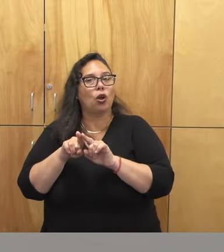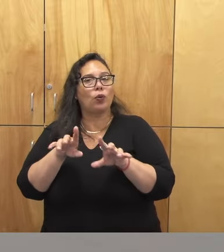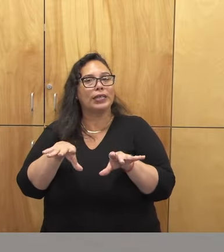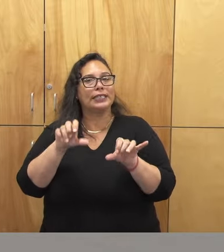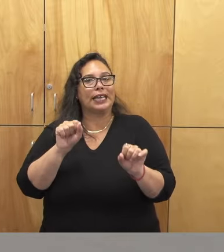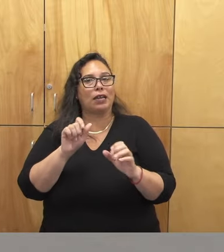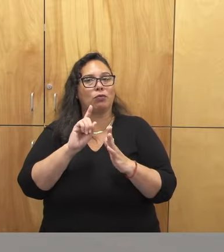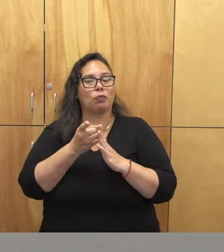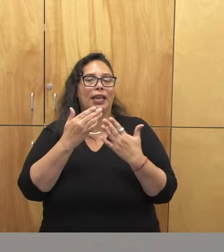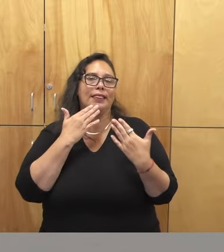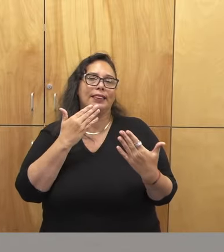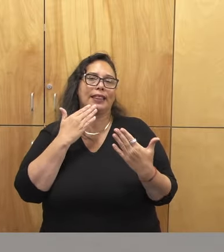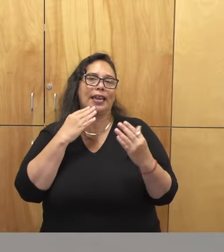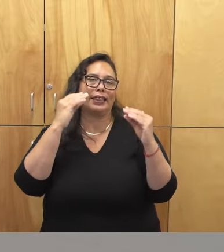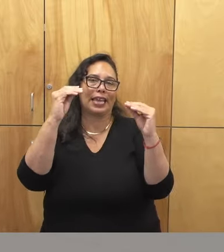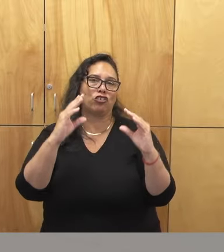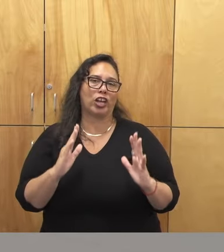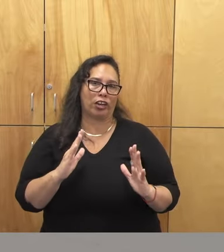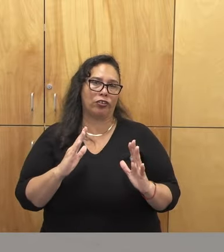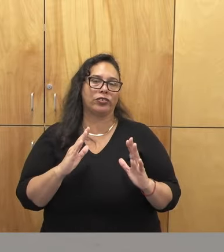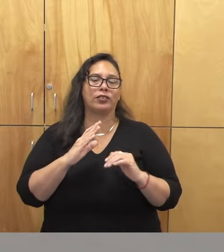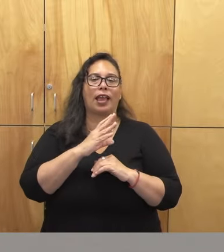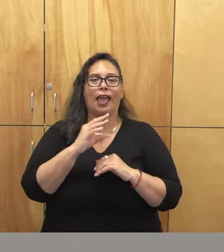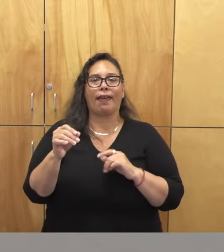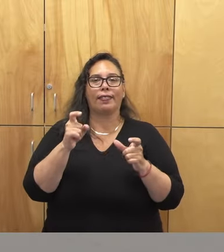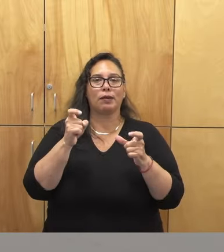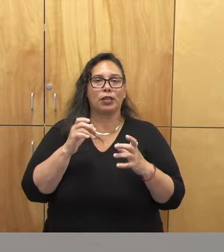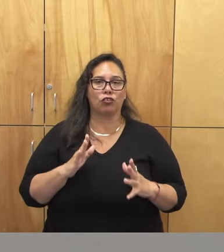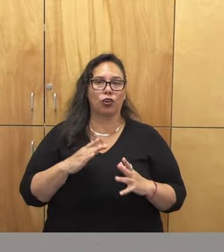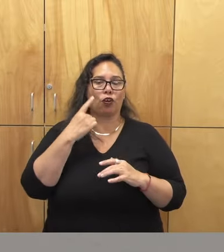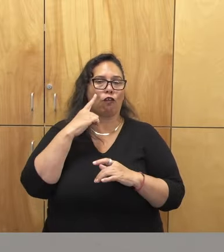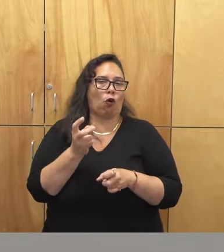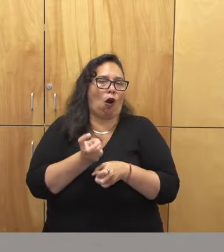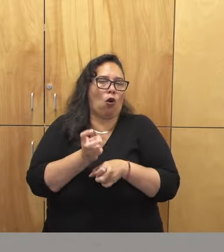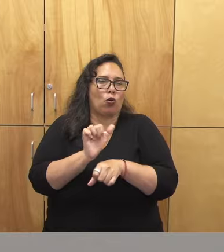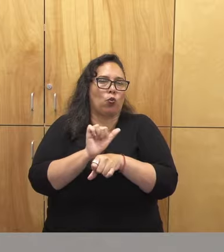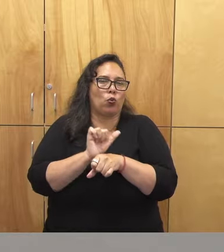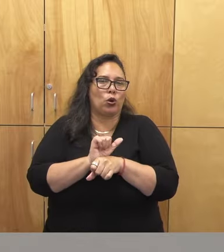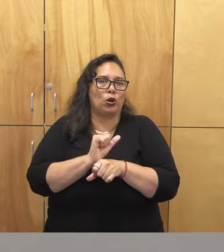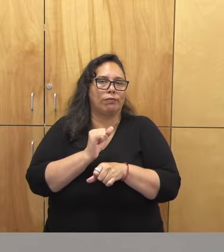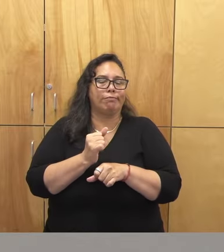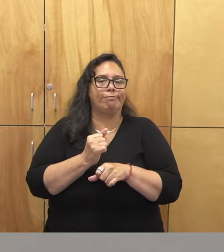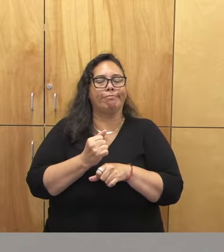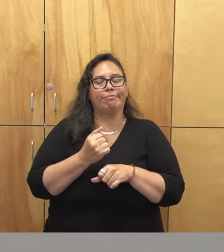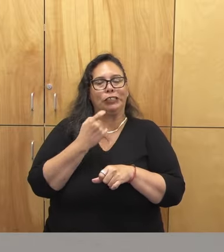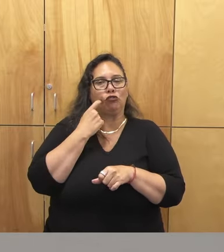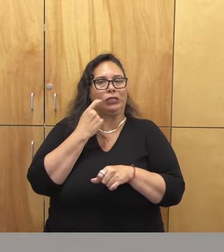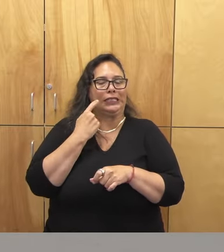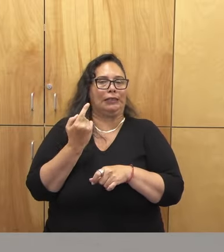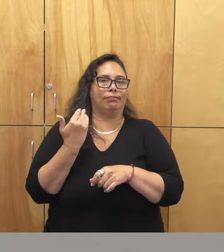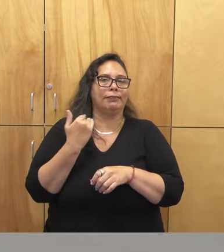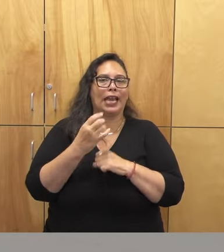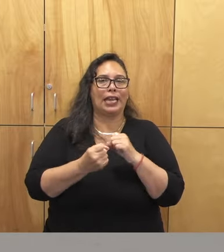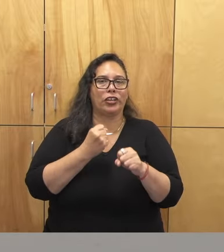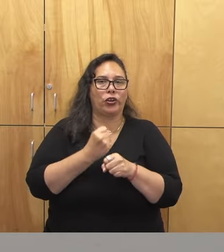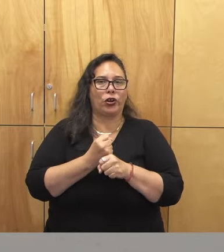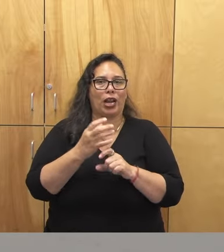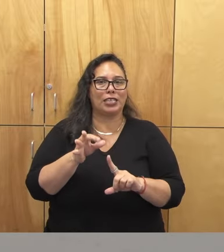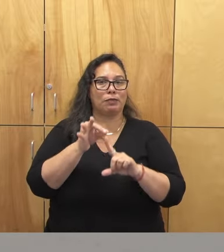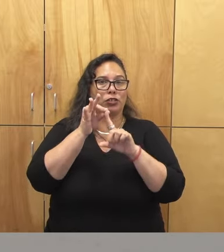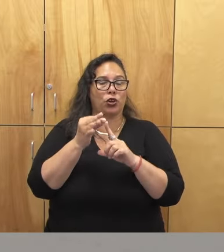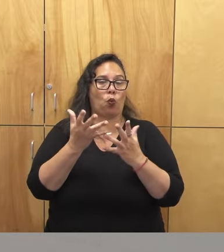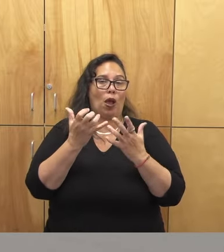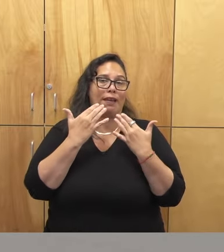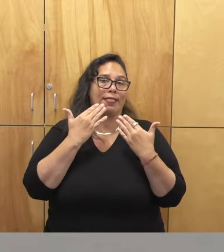moment and thank the educators and the administrators for their hard work this year. And I especially like to thank one of our